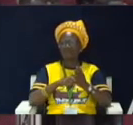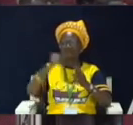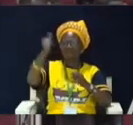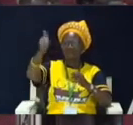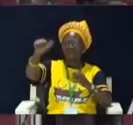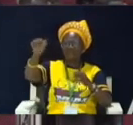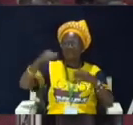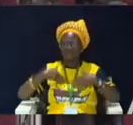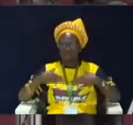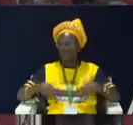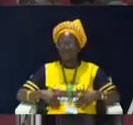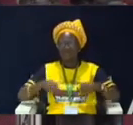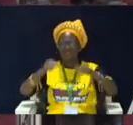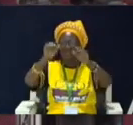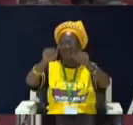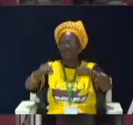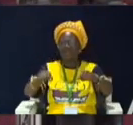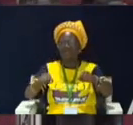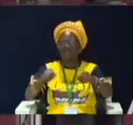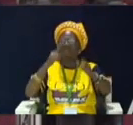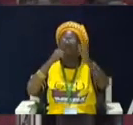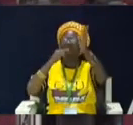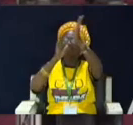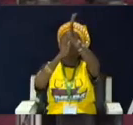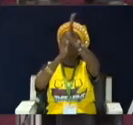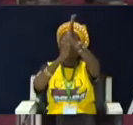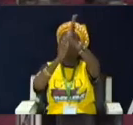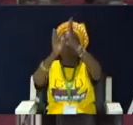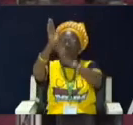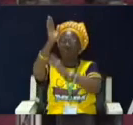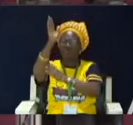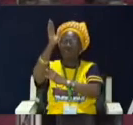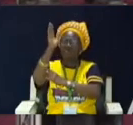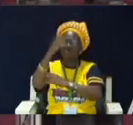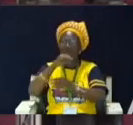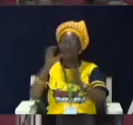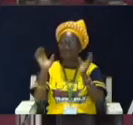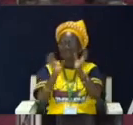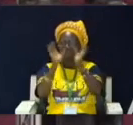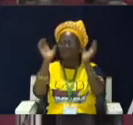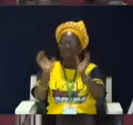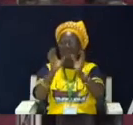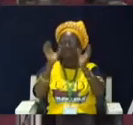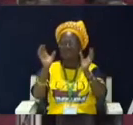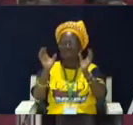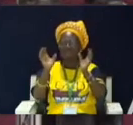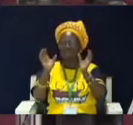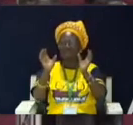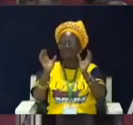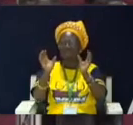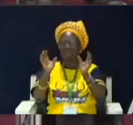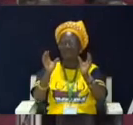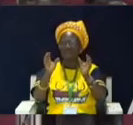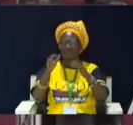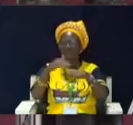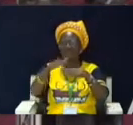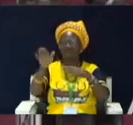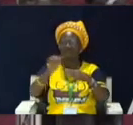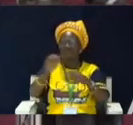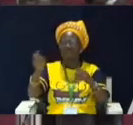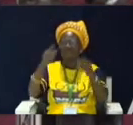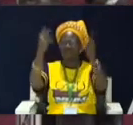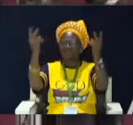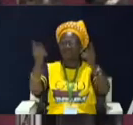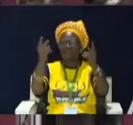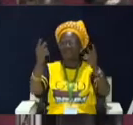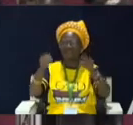Anybody can praise God and celebrate after a victory, after